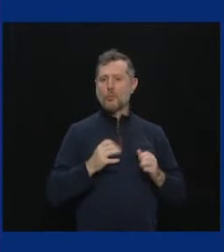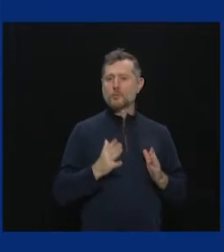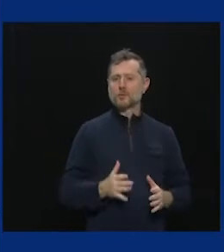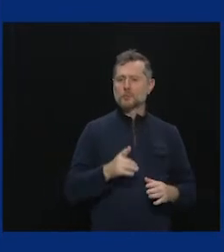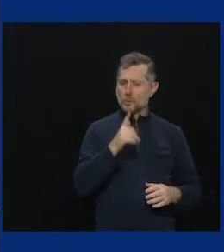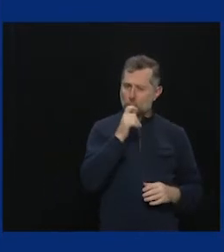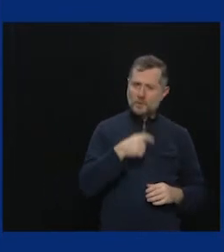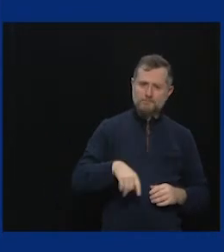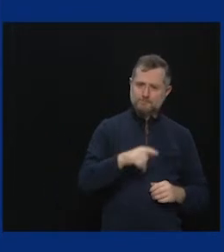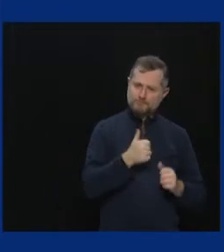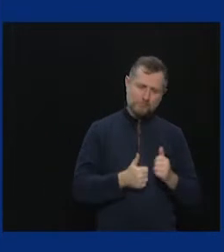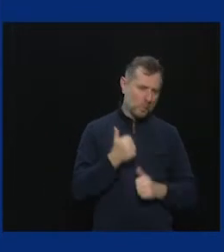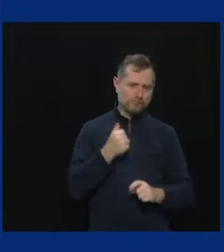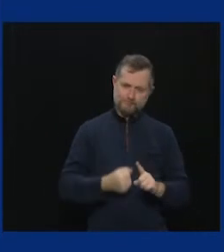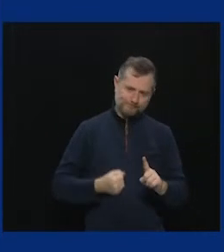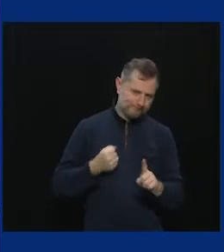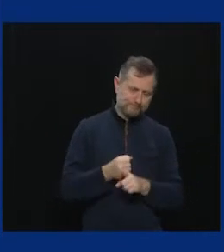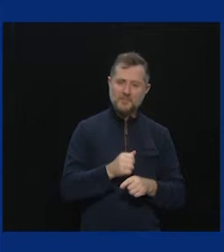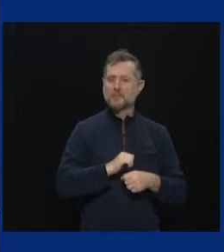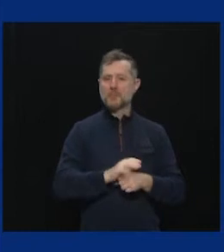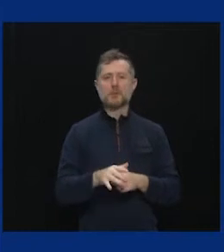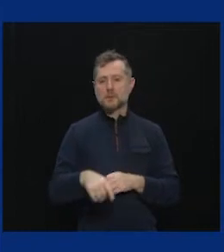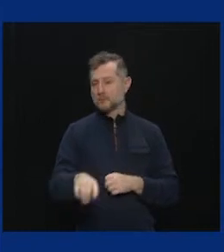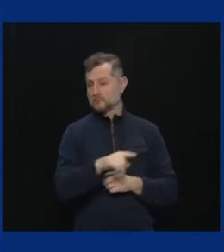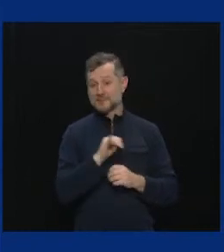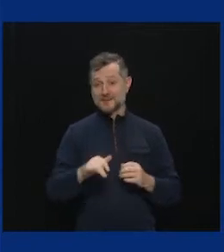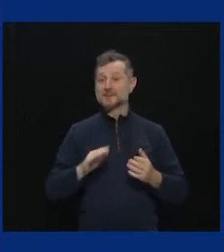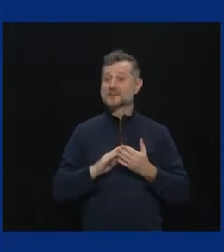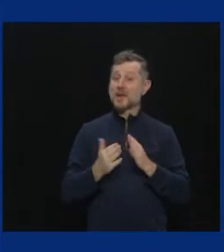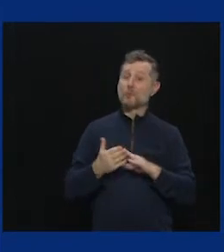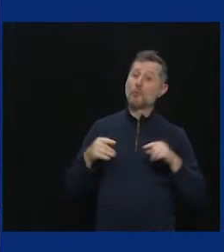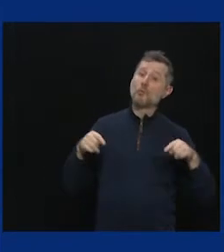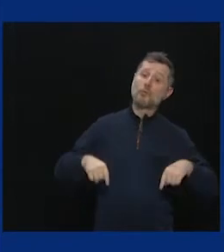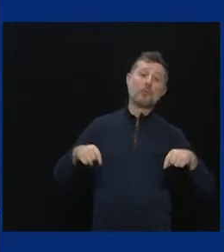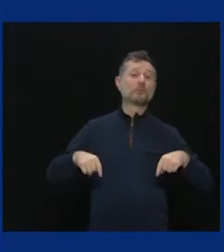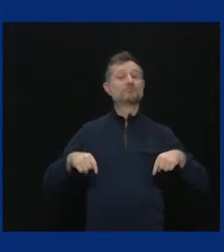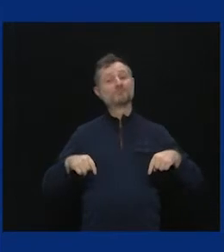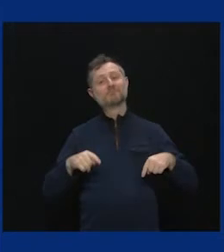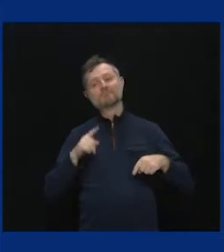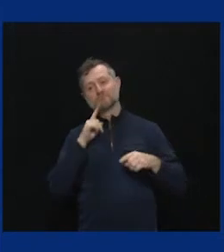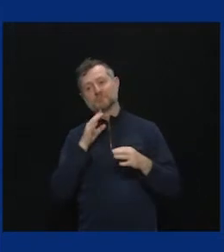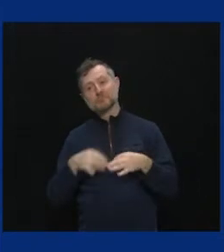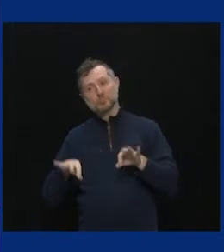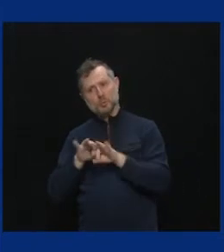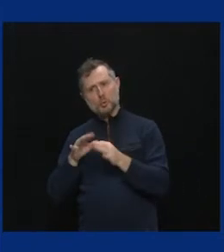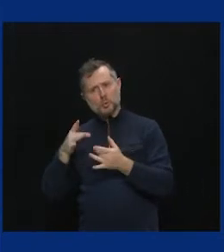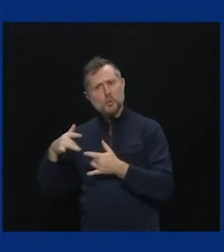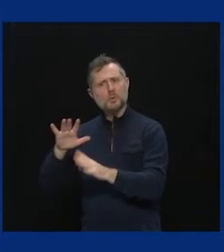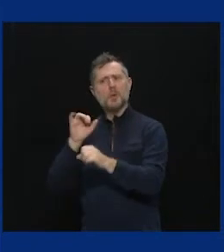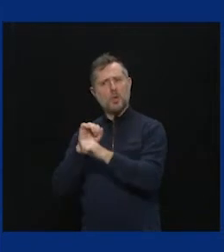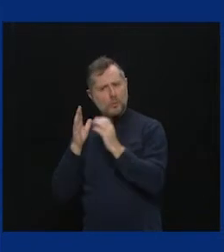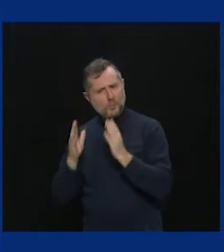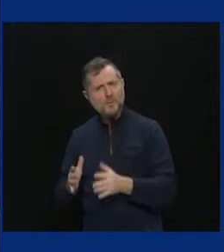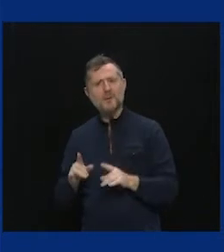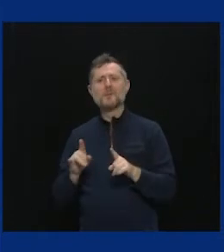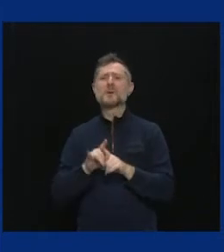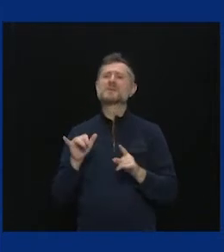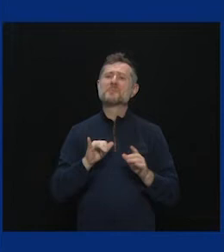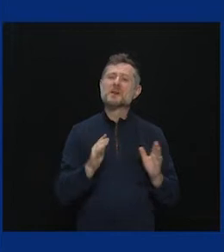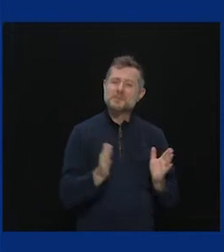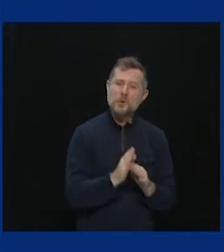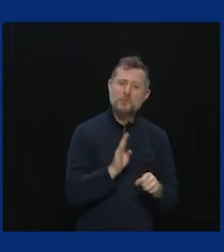pandemic. We all know that this is a city not only of tourism and workers, but of small businesses as well.